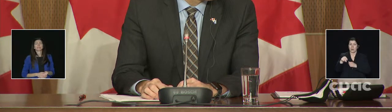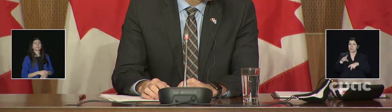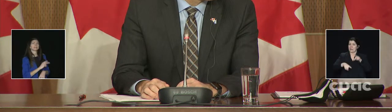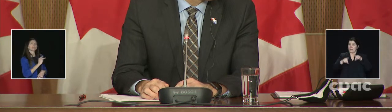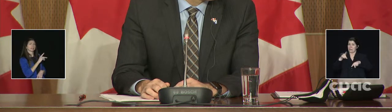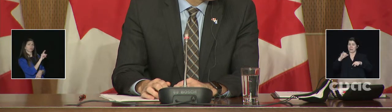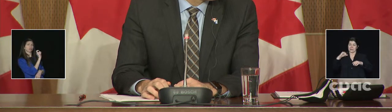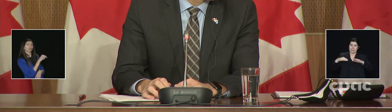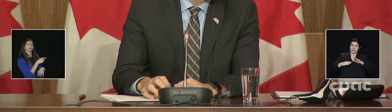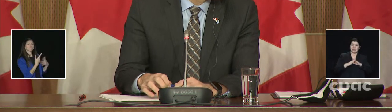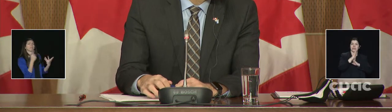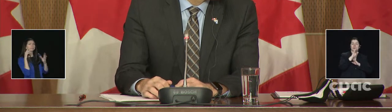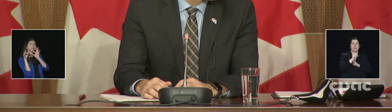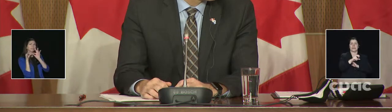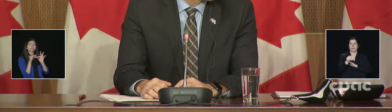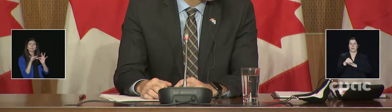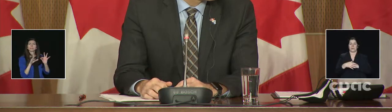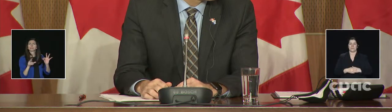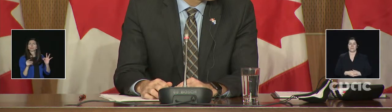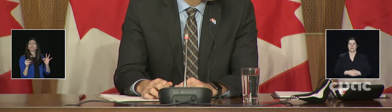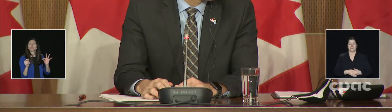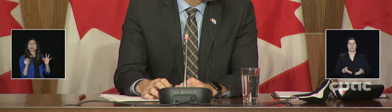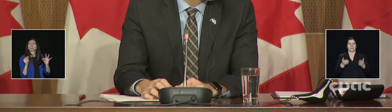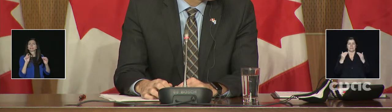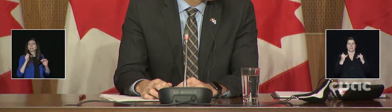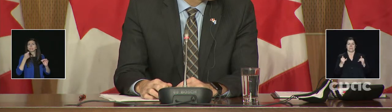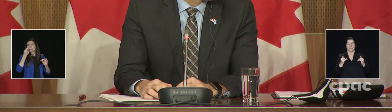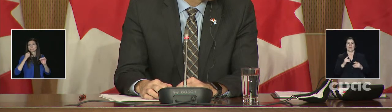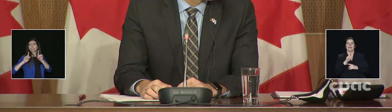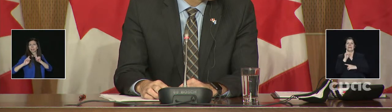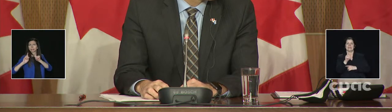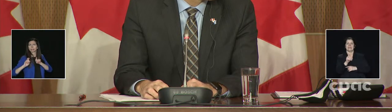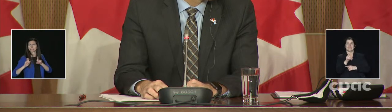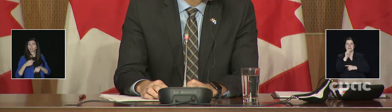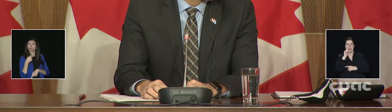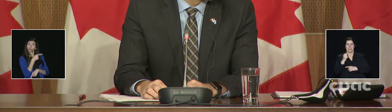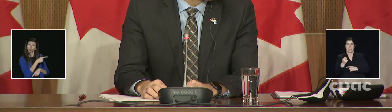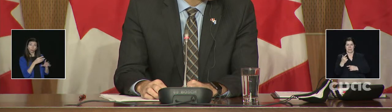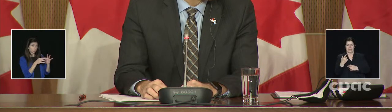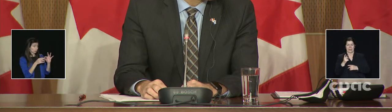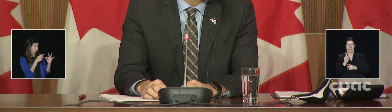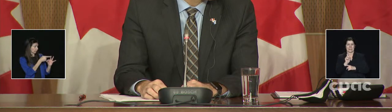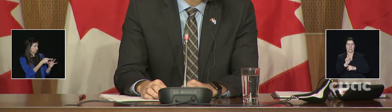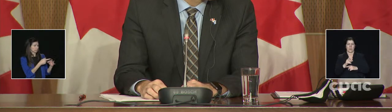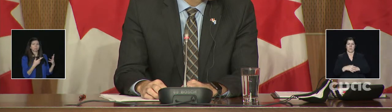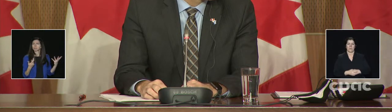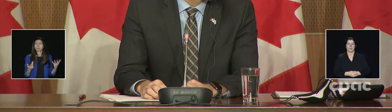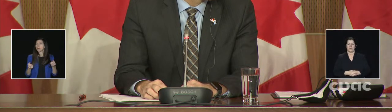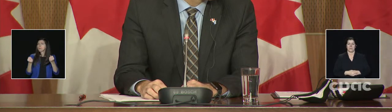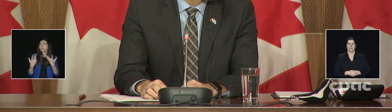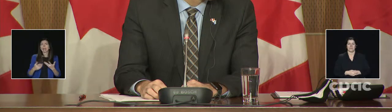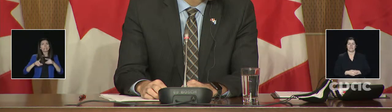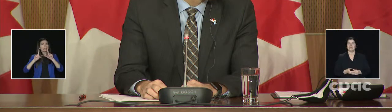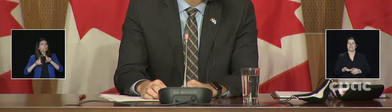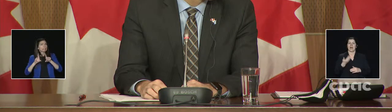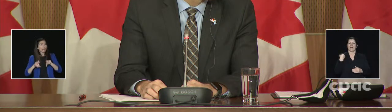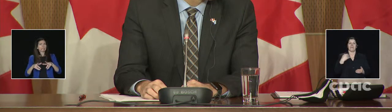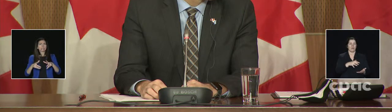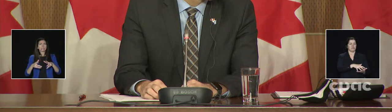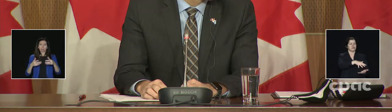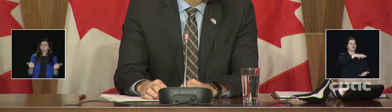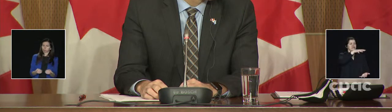tests. In one case, you had said that they've gone largely unused. You also said that you don't want to blame the provinces